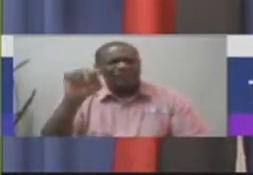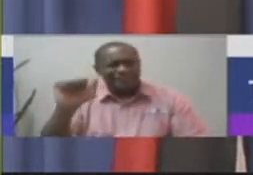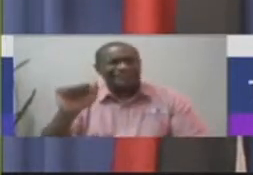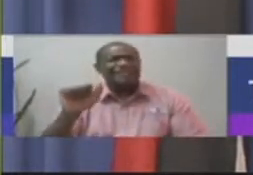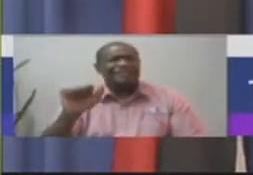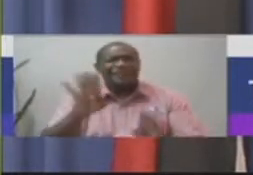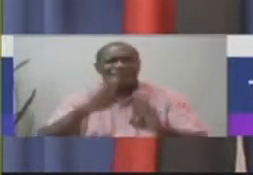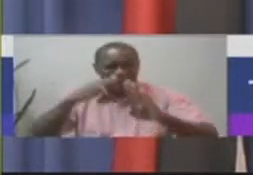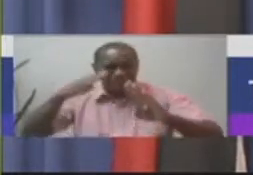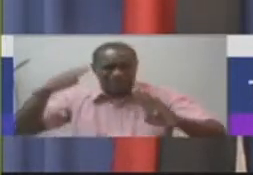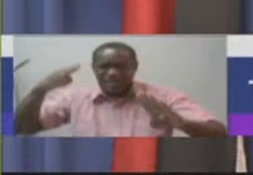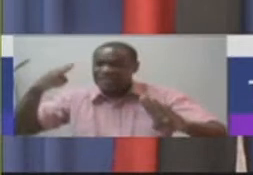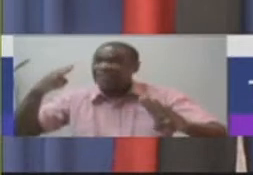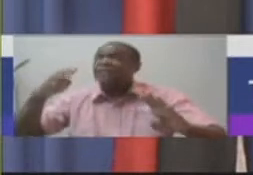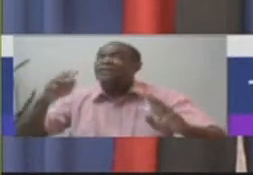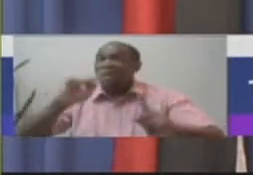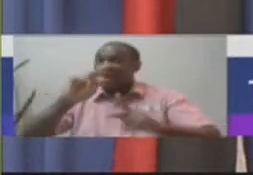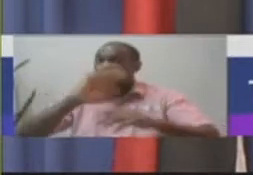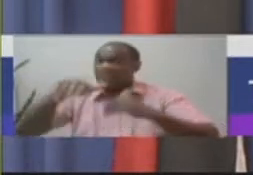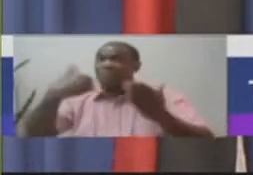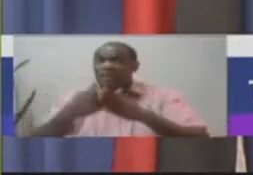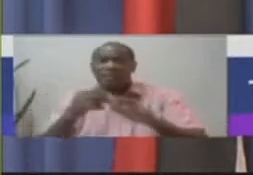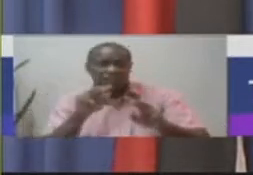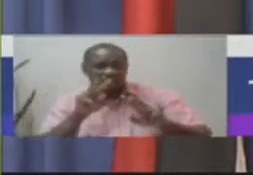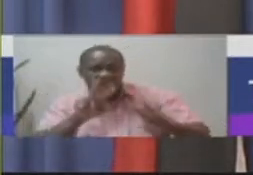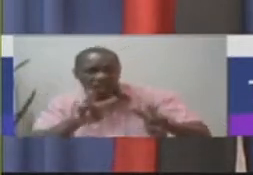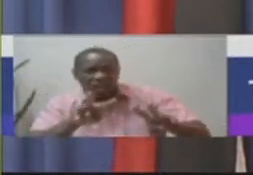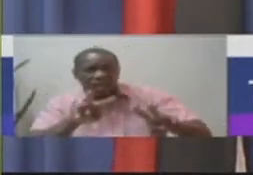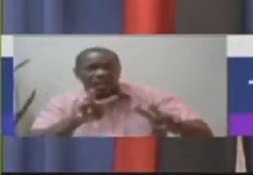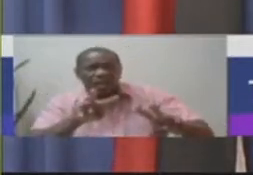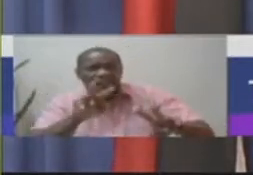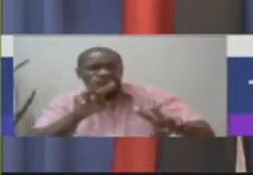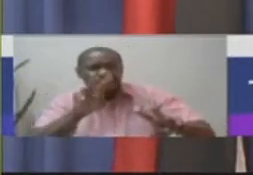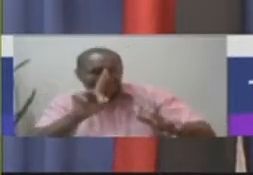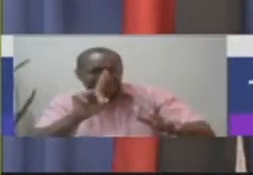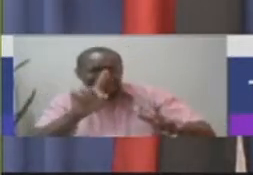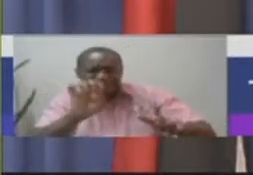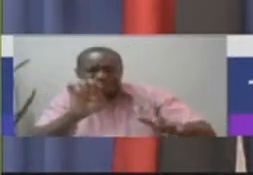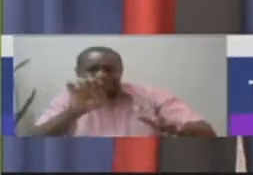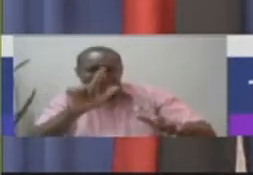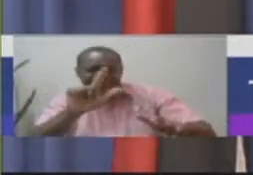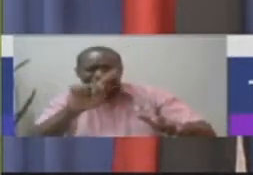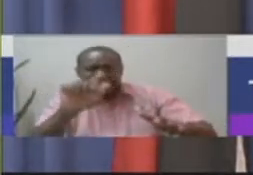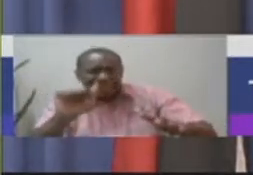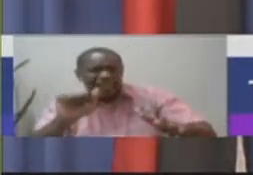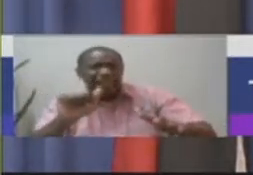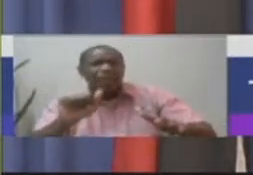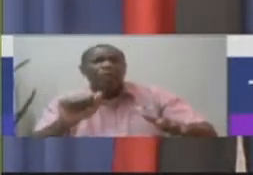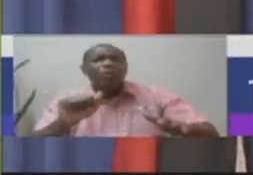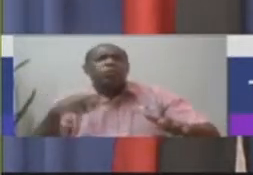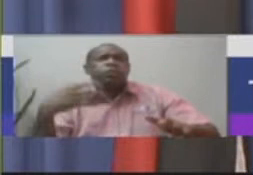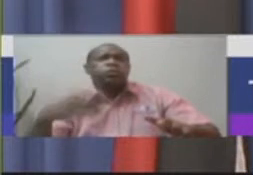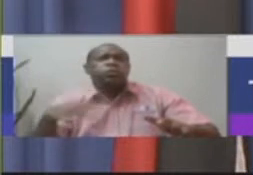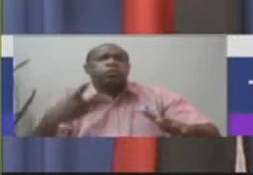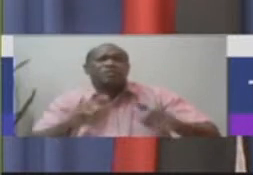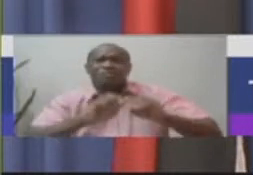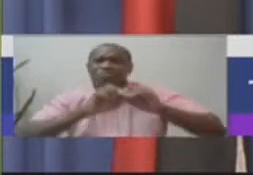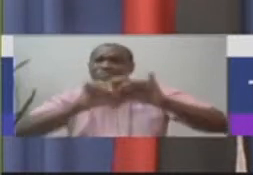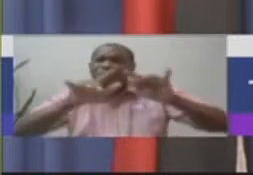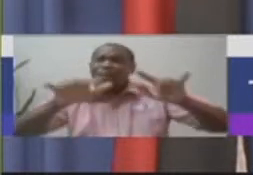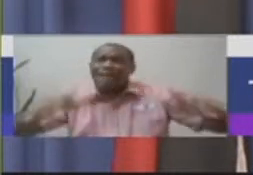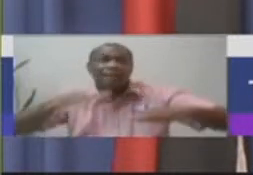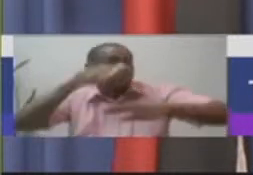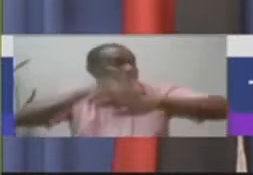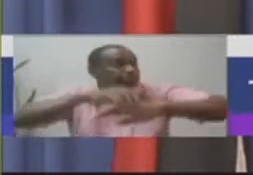is new, came from out of India into the rest of the world. It's very prevalent in Britain now. I think it's